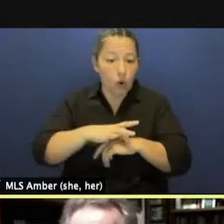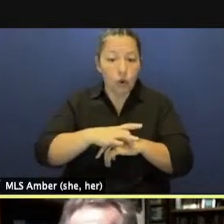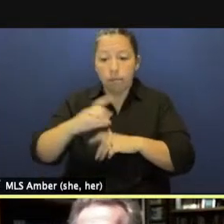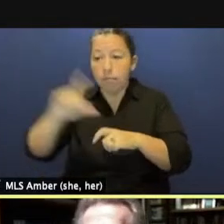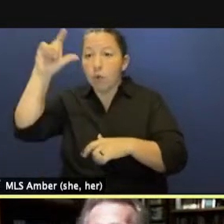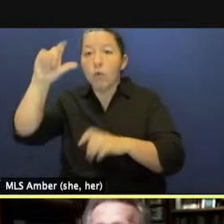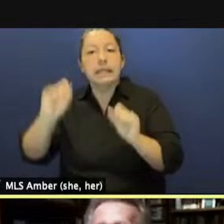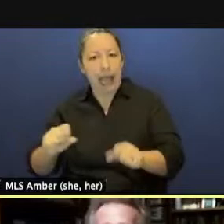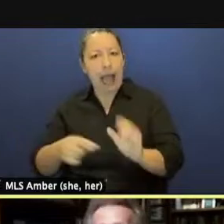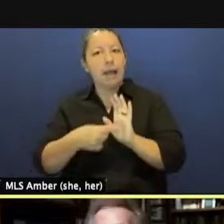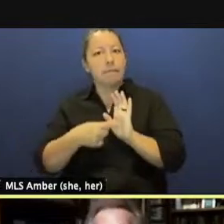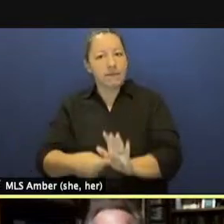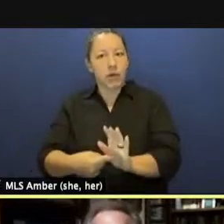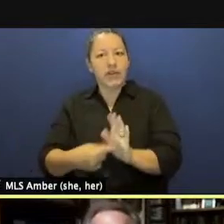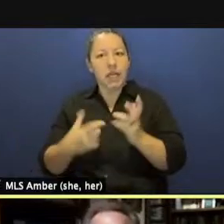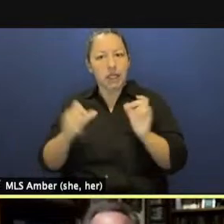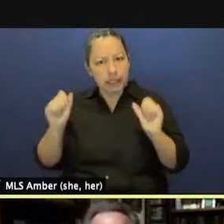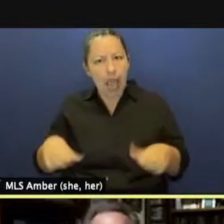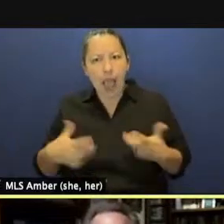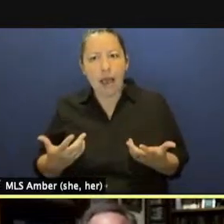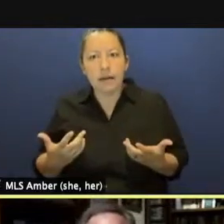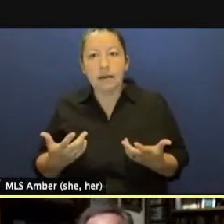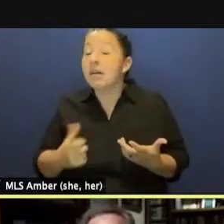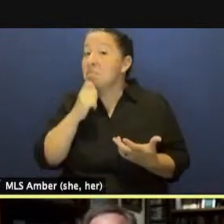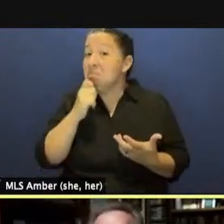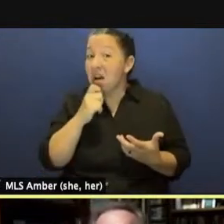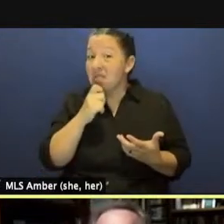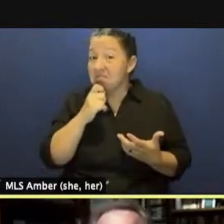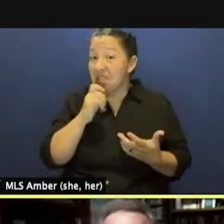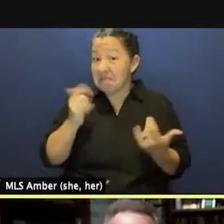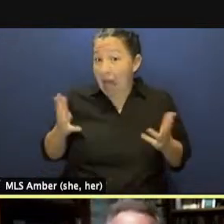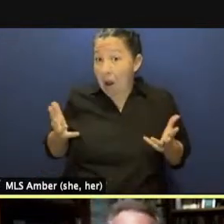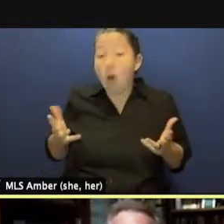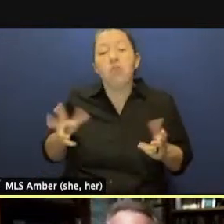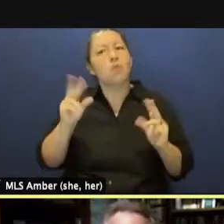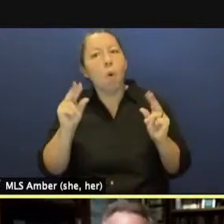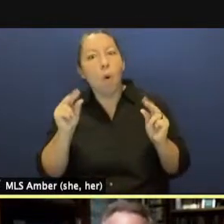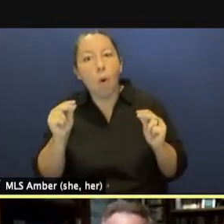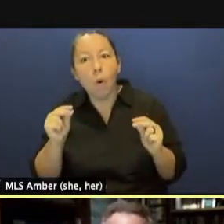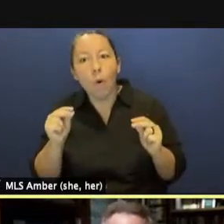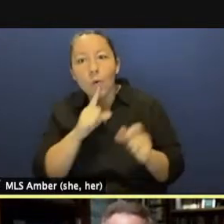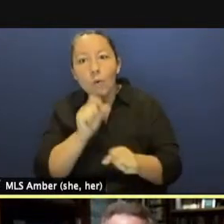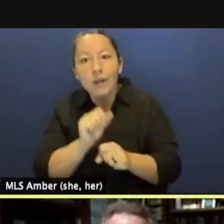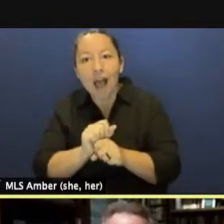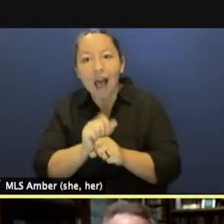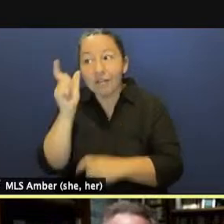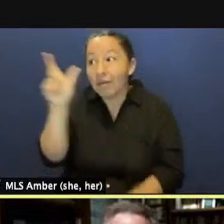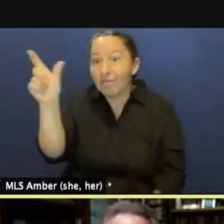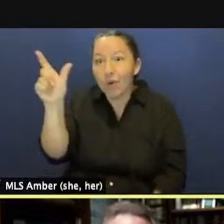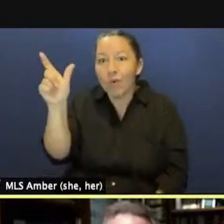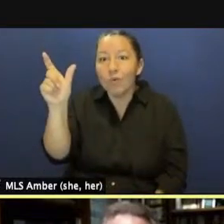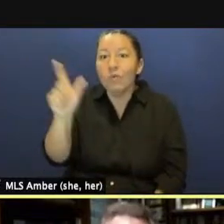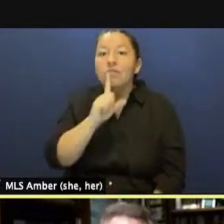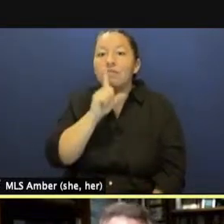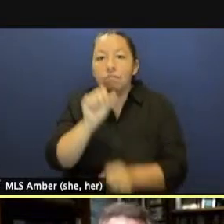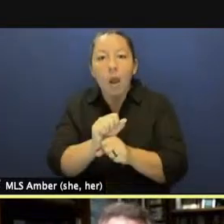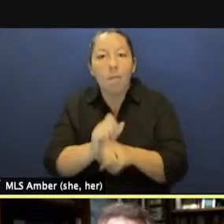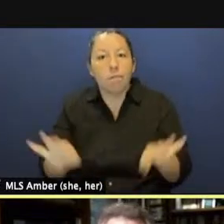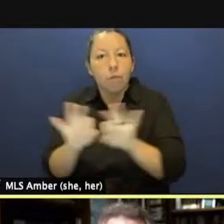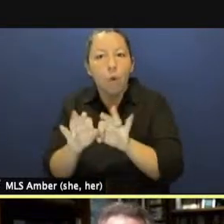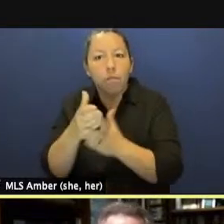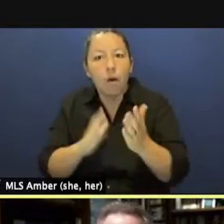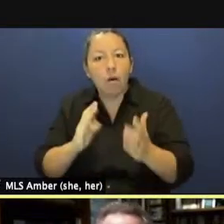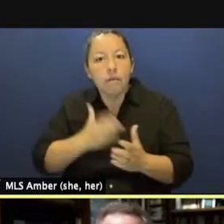revealed. But it doesn't stop there. In reality, the moon is a major part of our